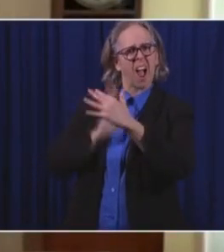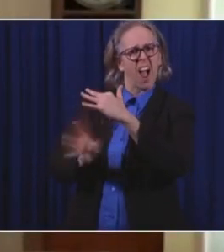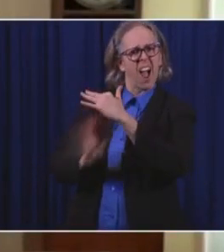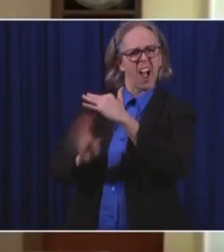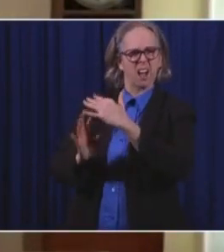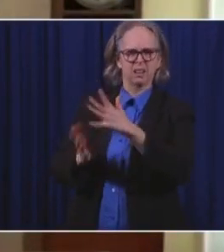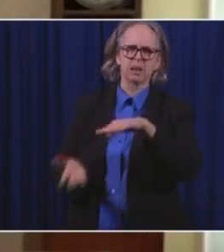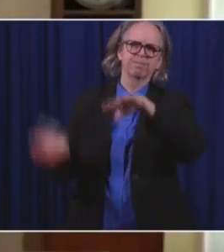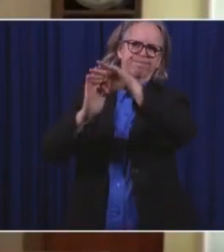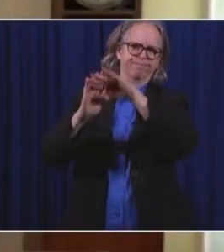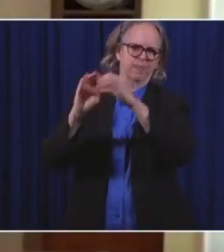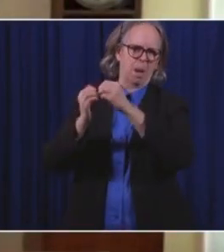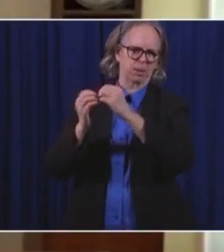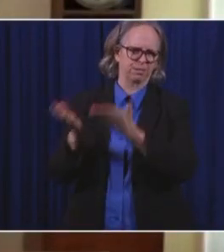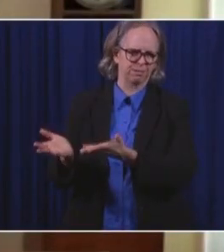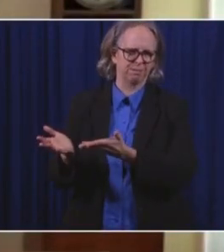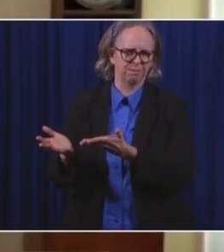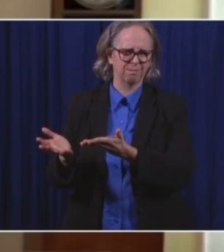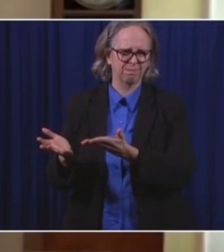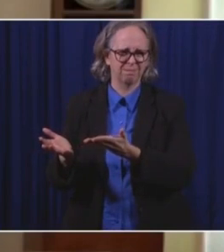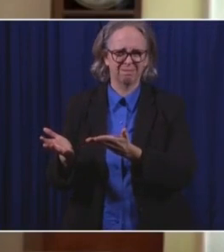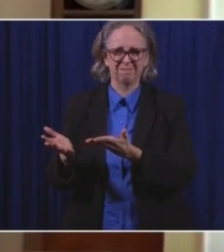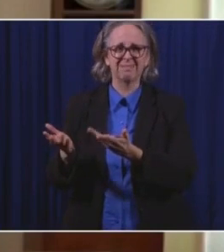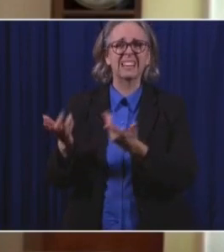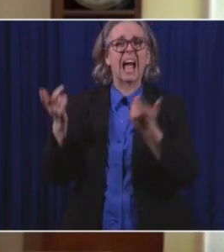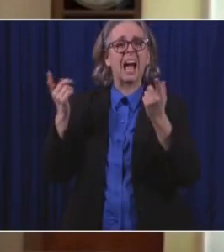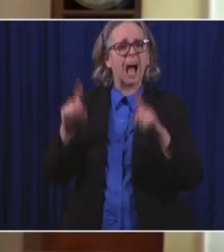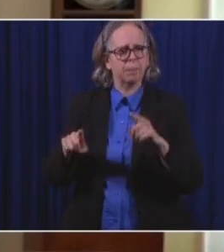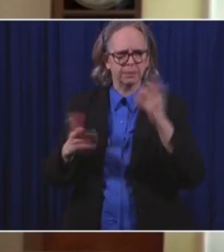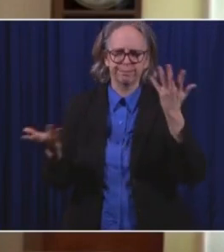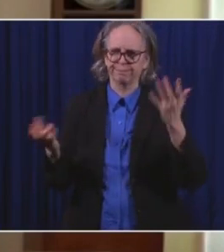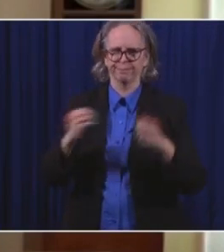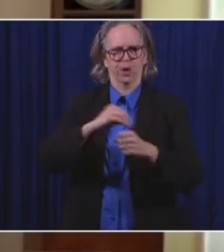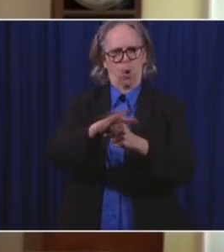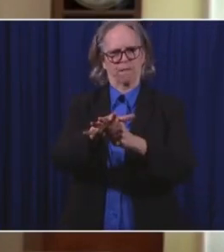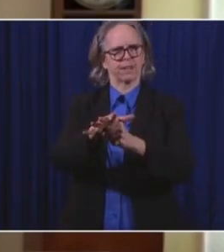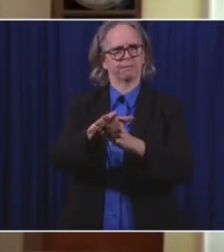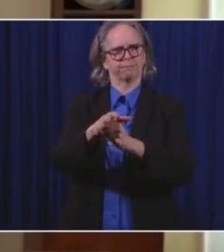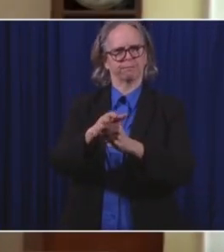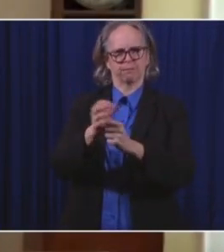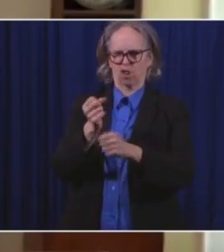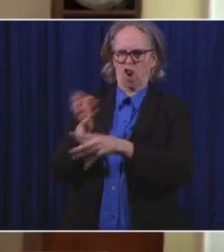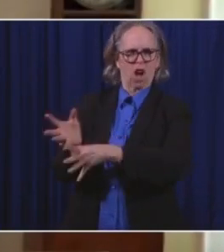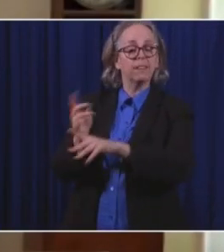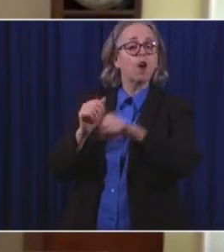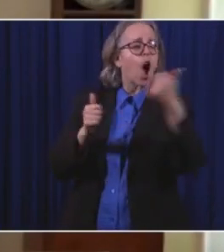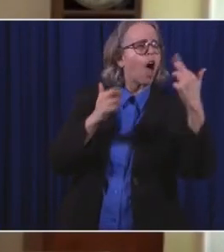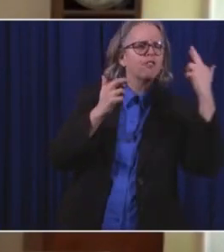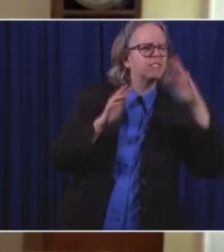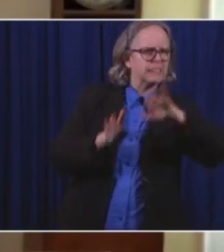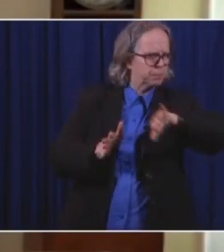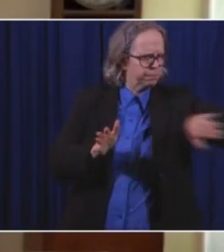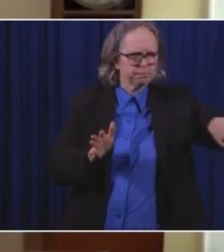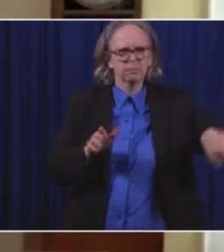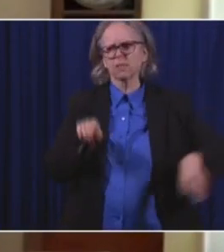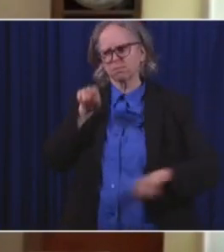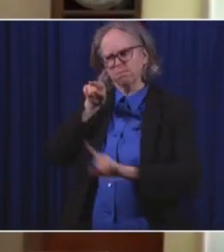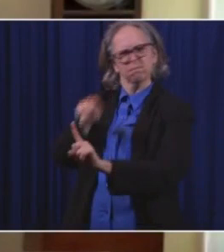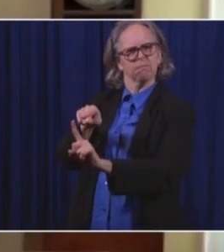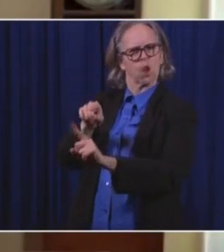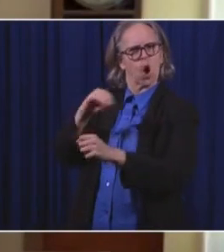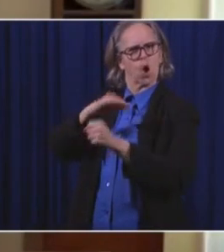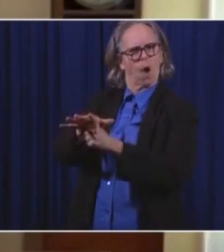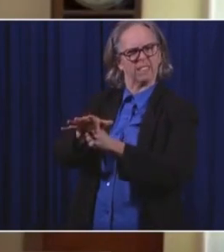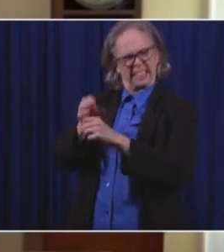for COVID-19. We'll hear more about this in just a few minutes from Dr. Vanderhoff. We continue to use